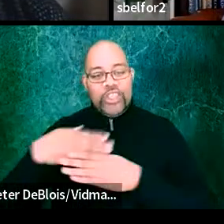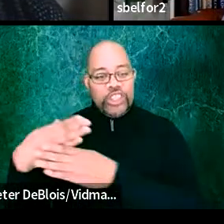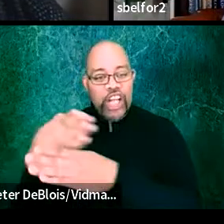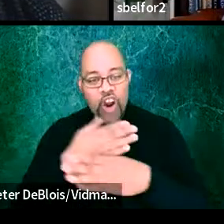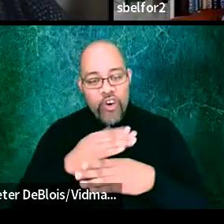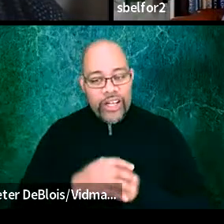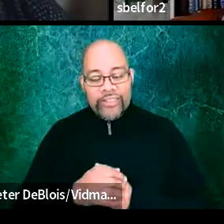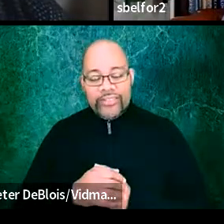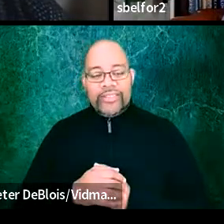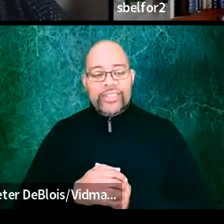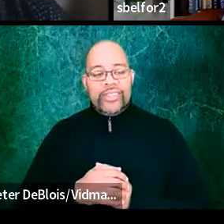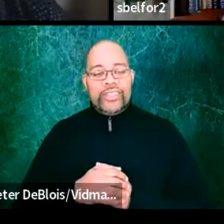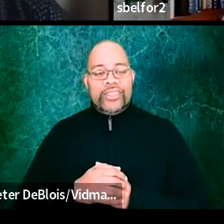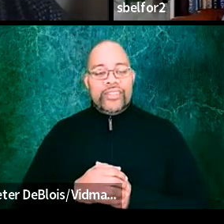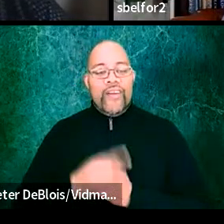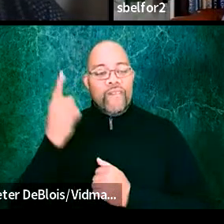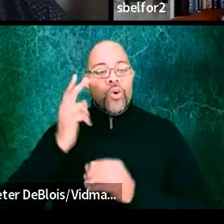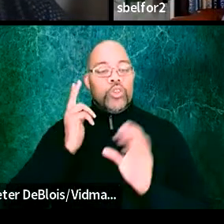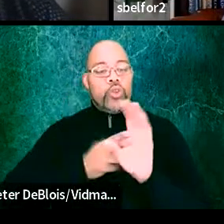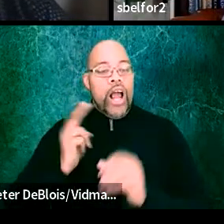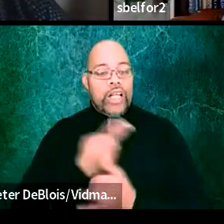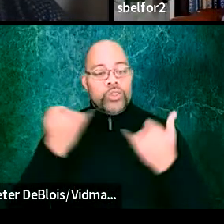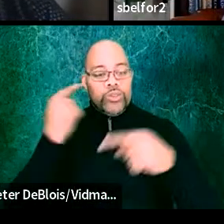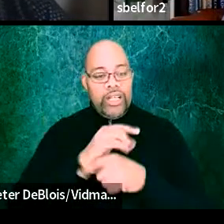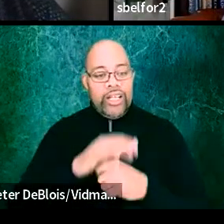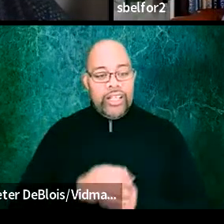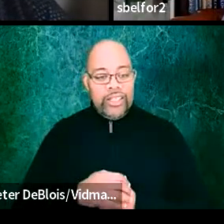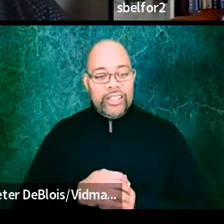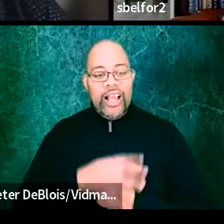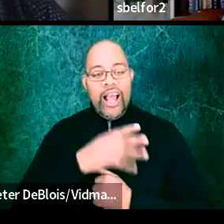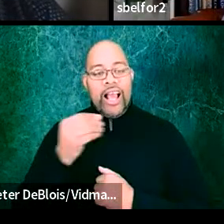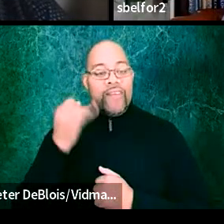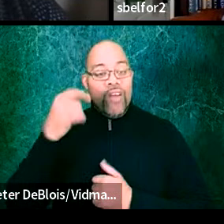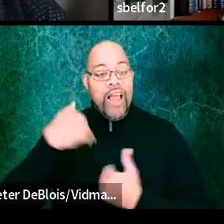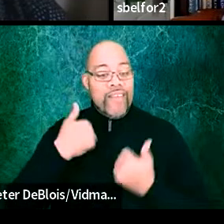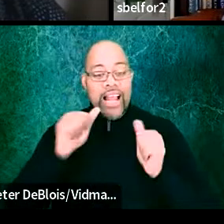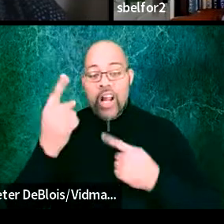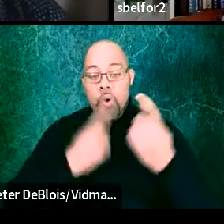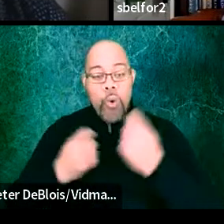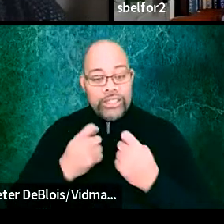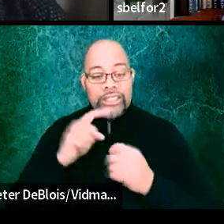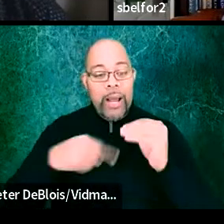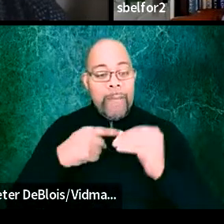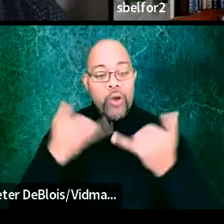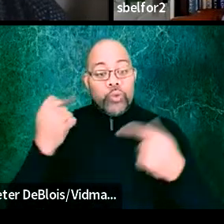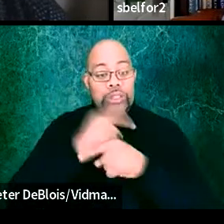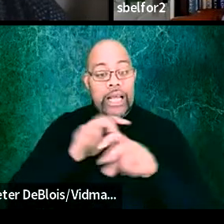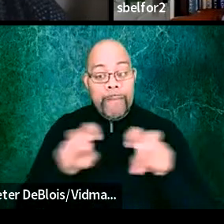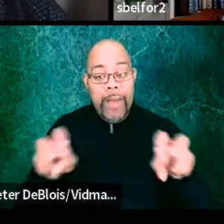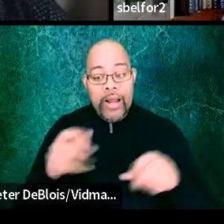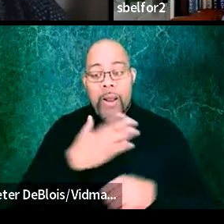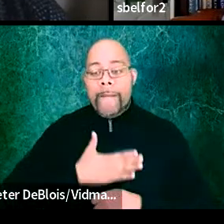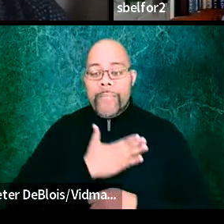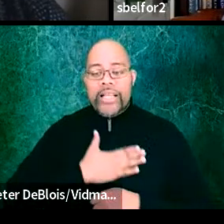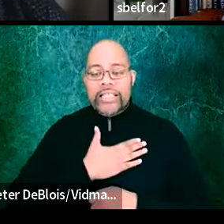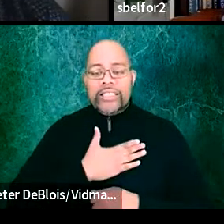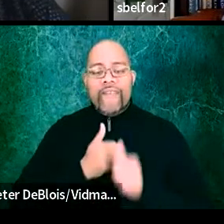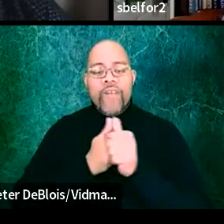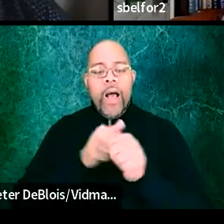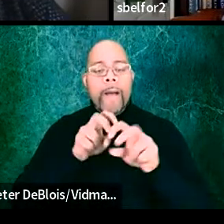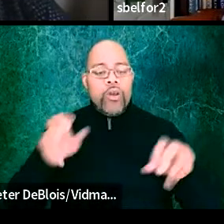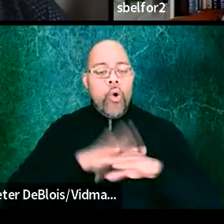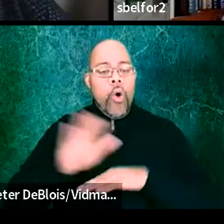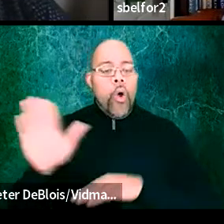sharing, for joining us today. And if you have any questions about today's panel, please follow the panelists